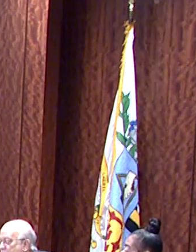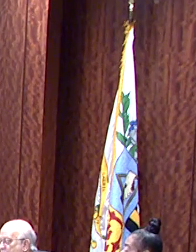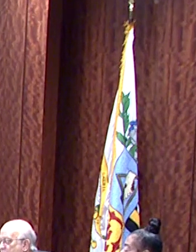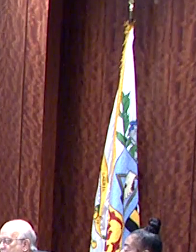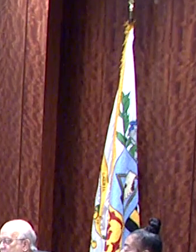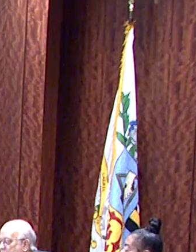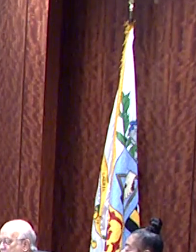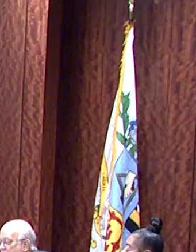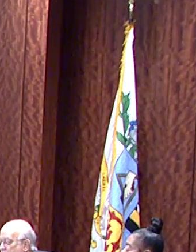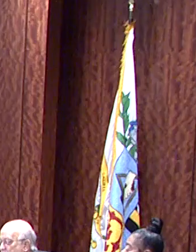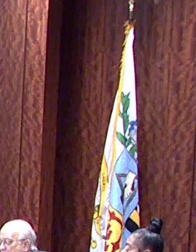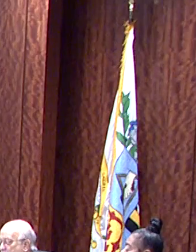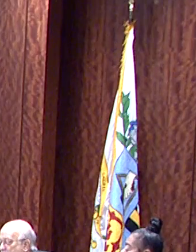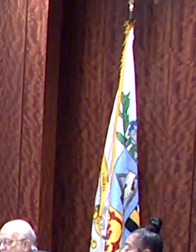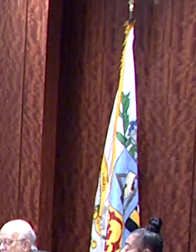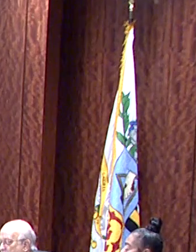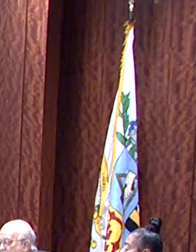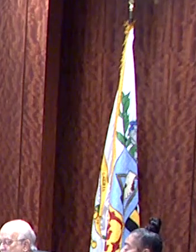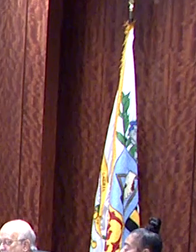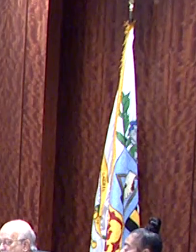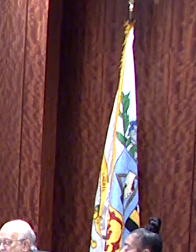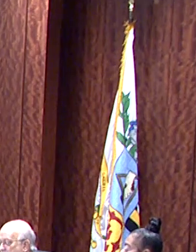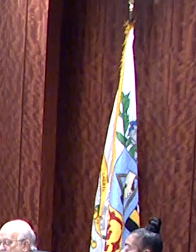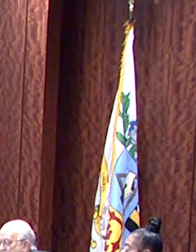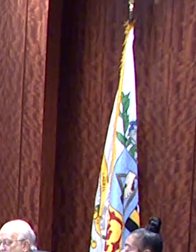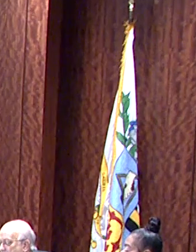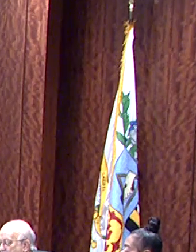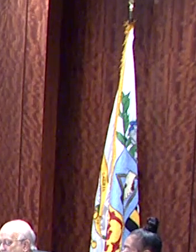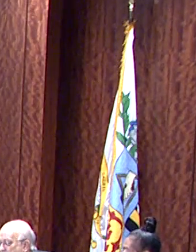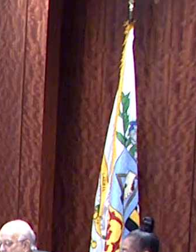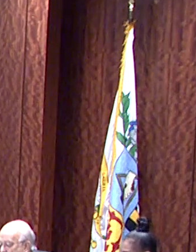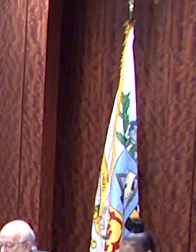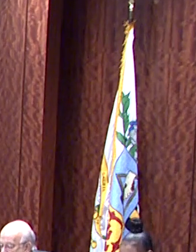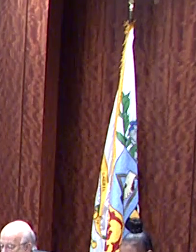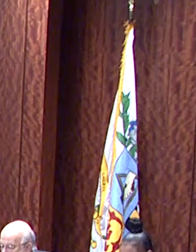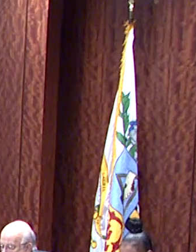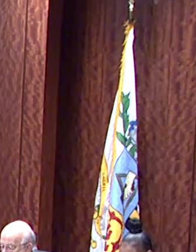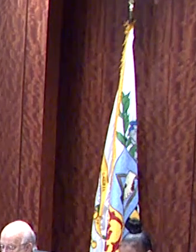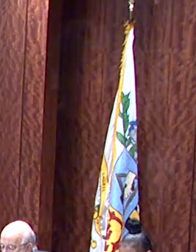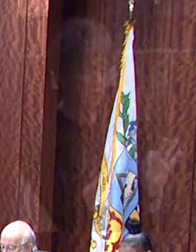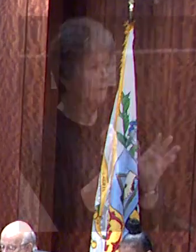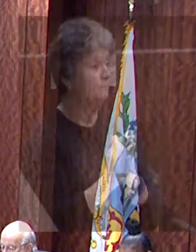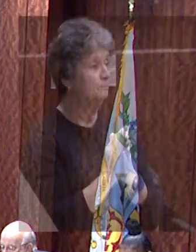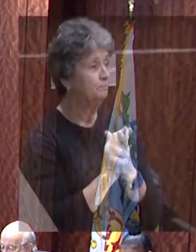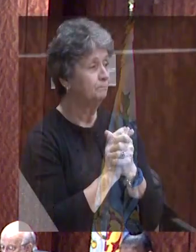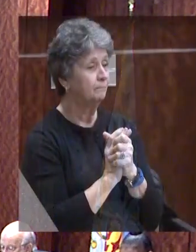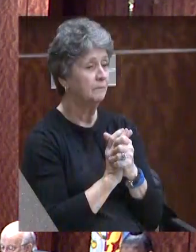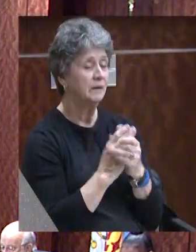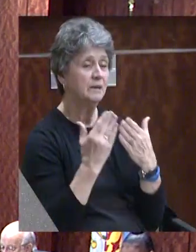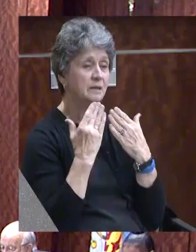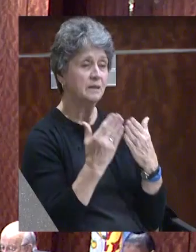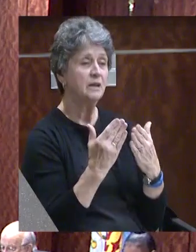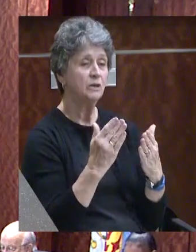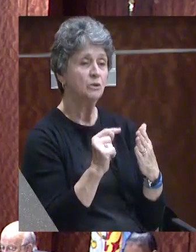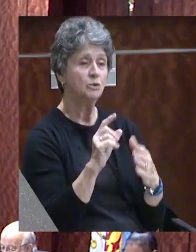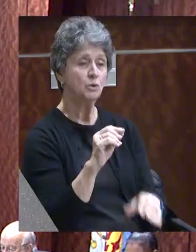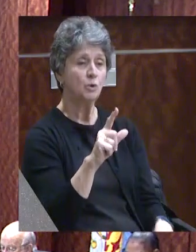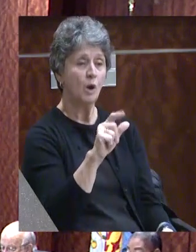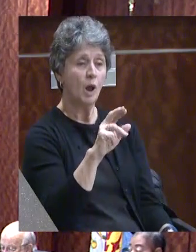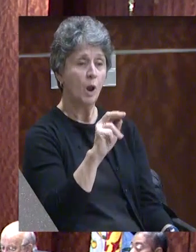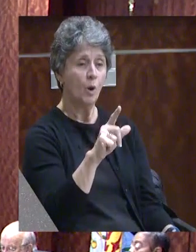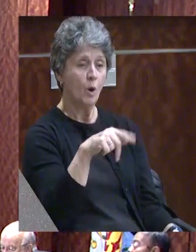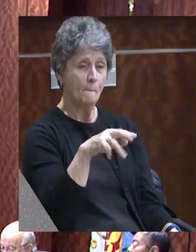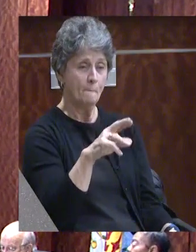box there, and you can do that anytime free of charge. I want to thank them, Laurel Park, for the opportunity and